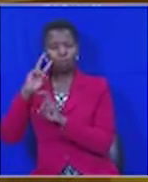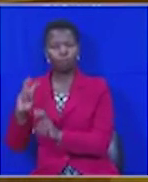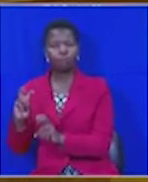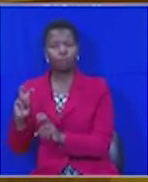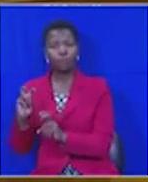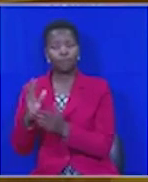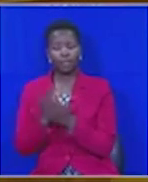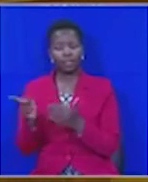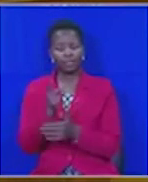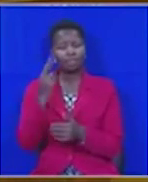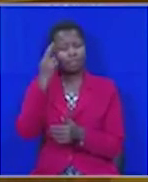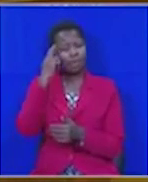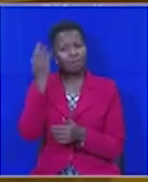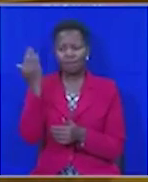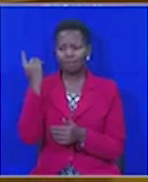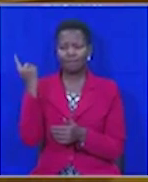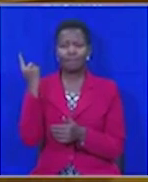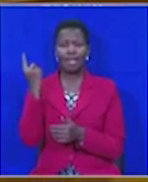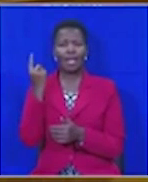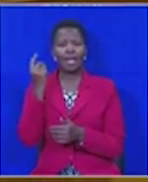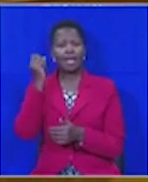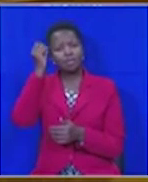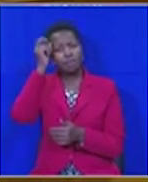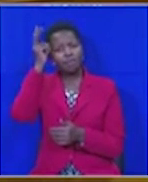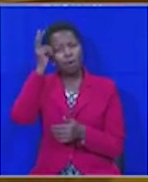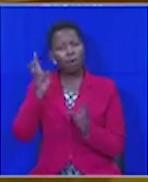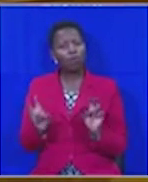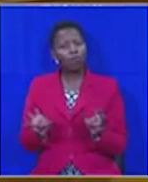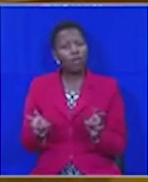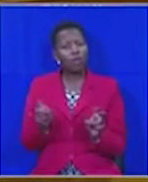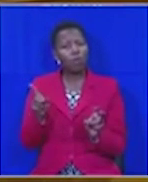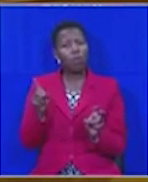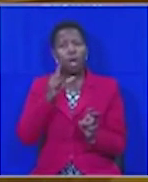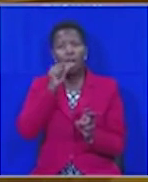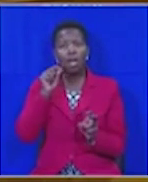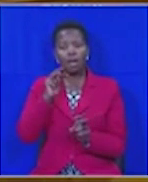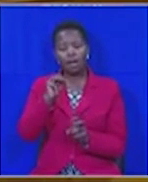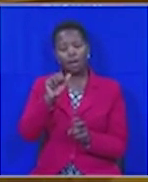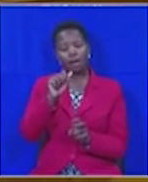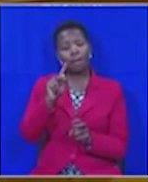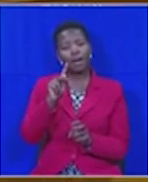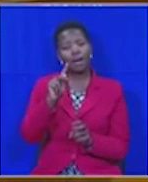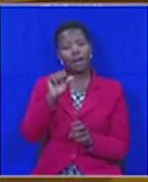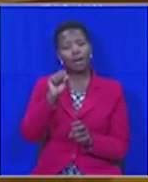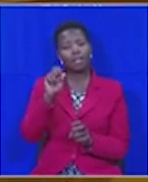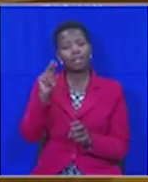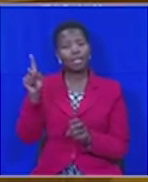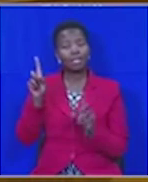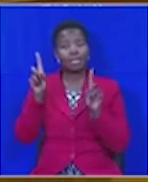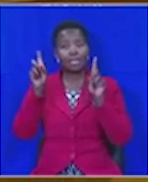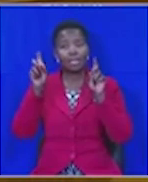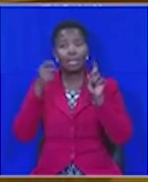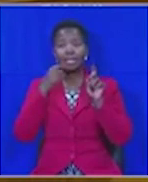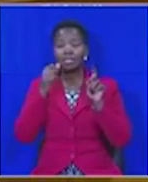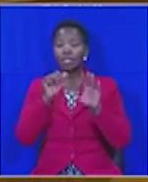to remember Springbok Radio and a program called Mark Saxon, and the title of the program was No Place